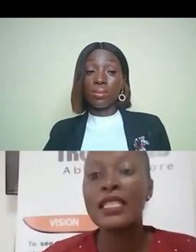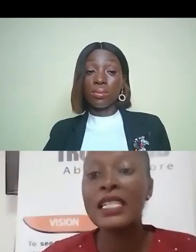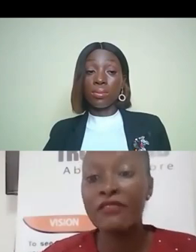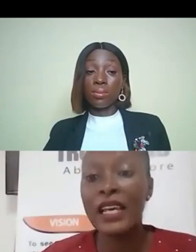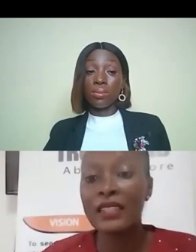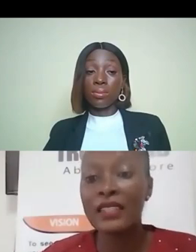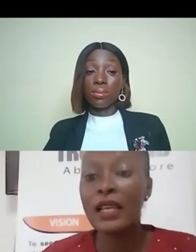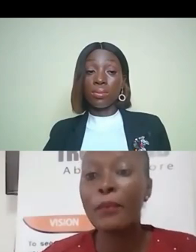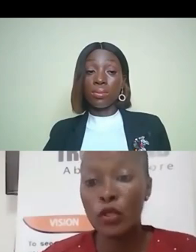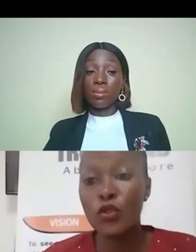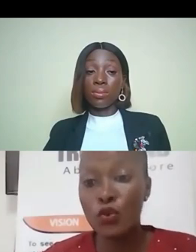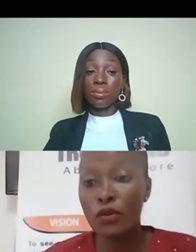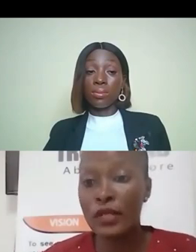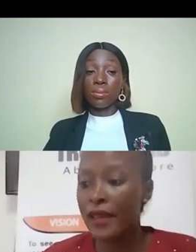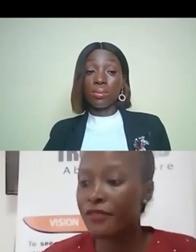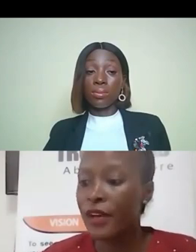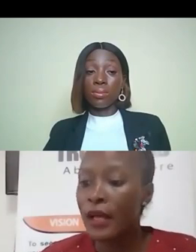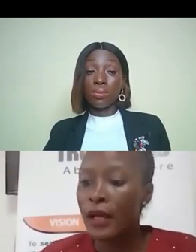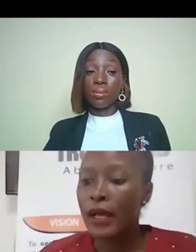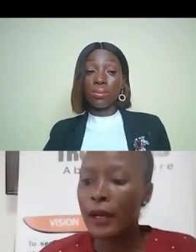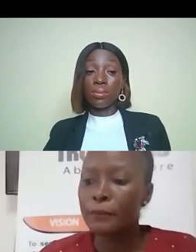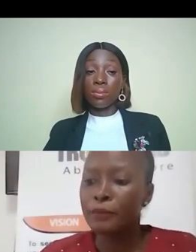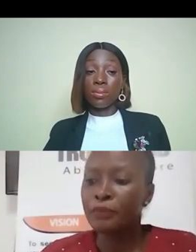a significant support throughout life.